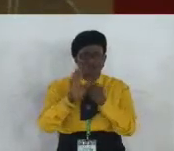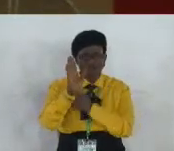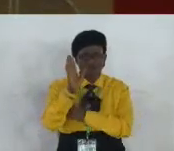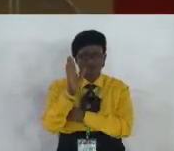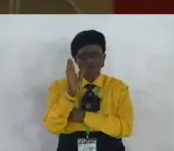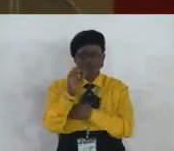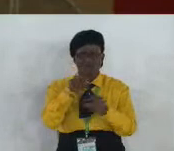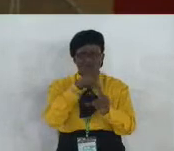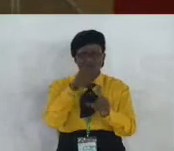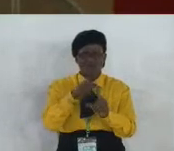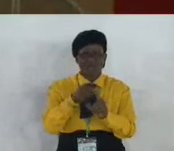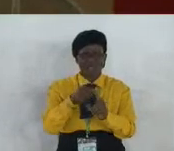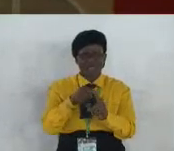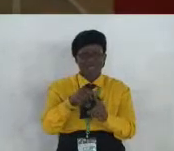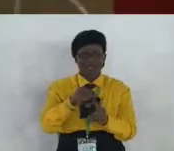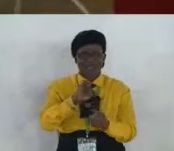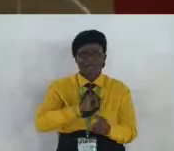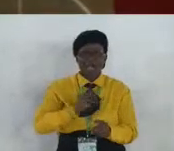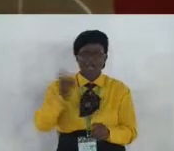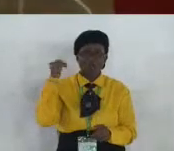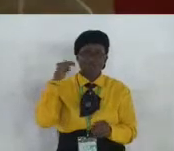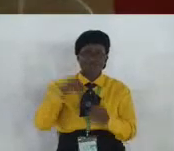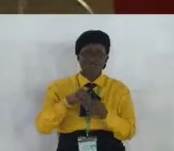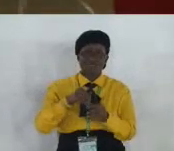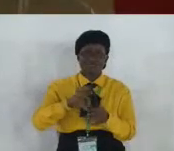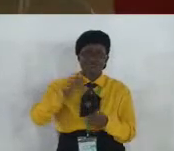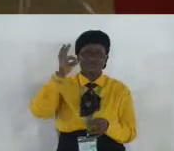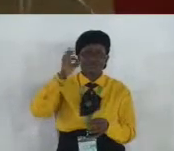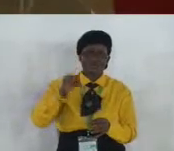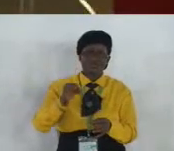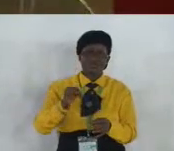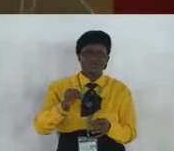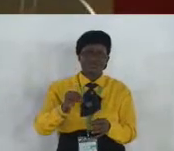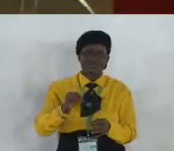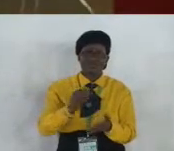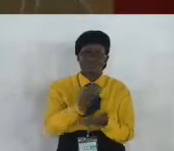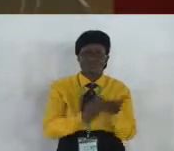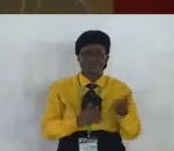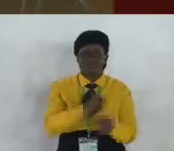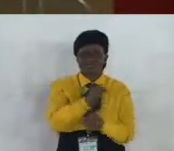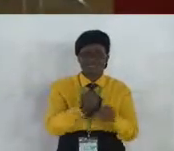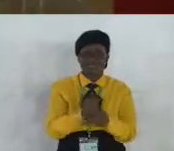When I was explaining this years ago, I said,